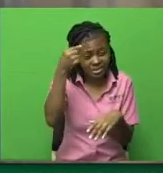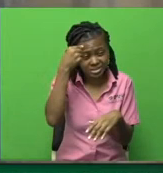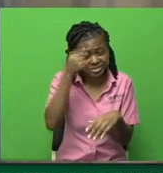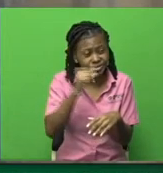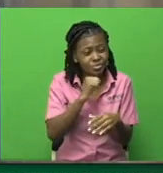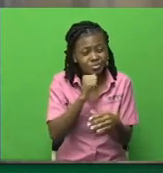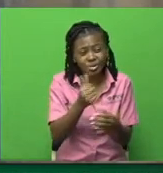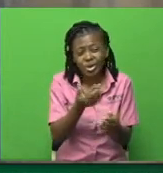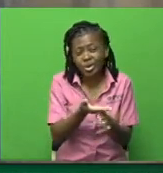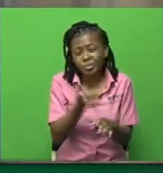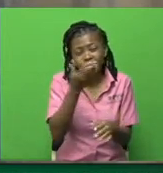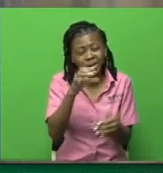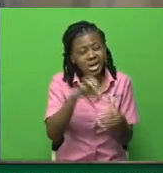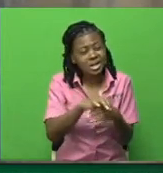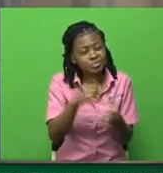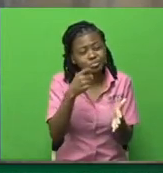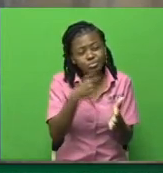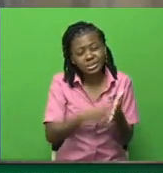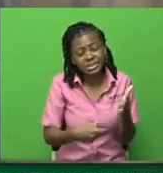hike